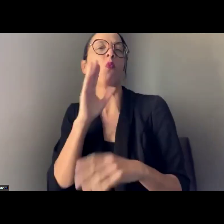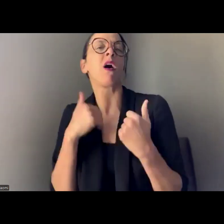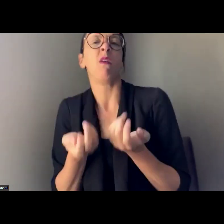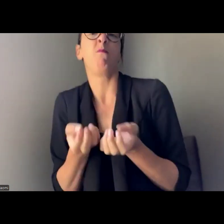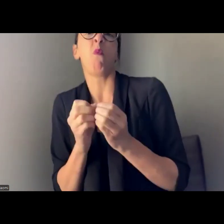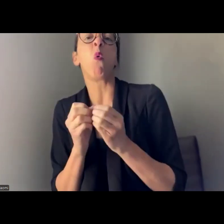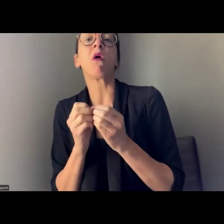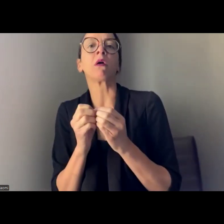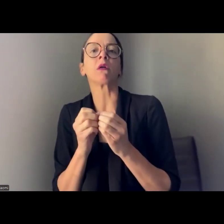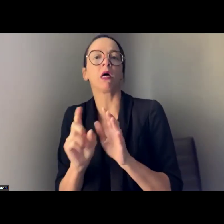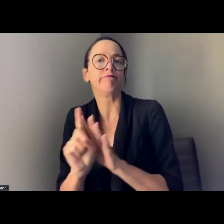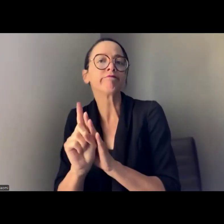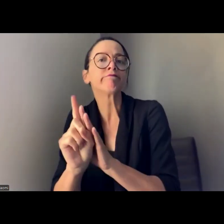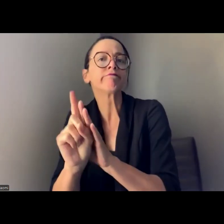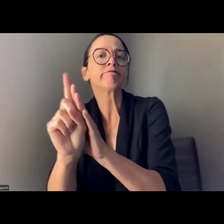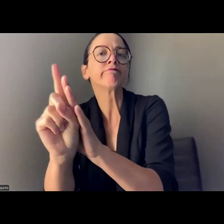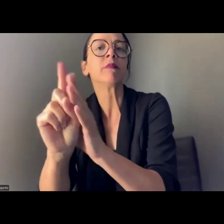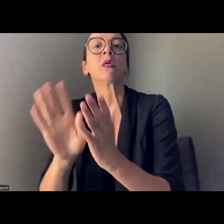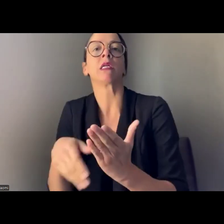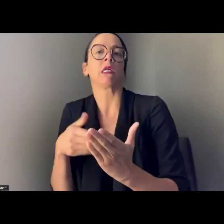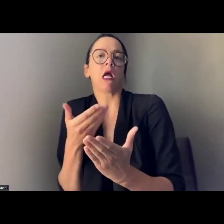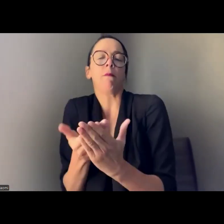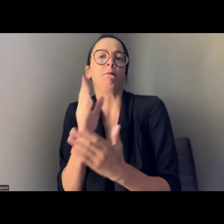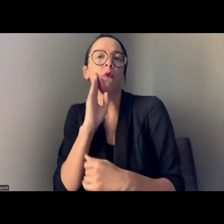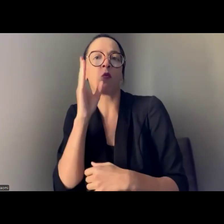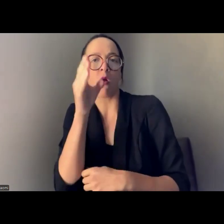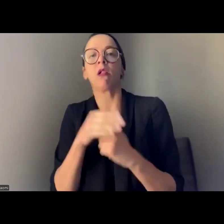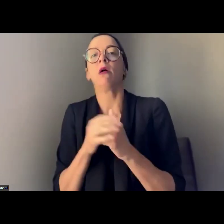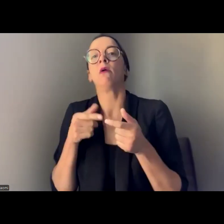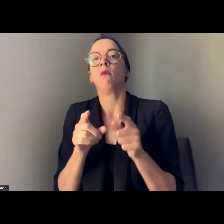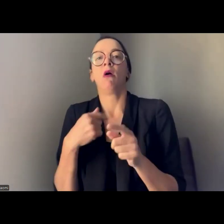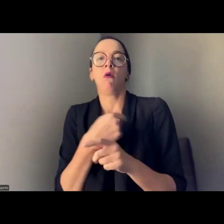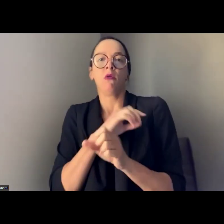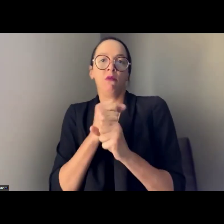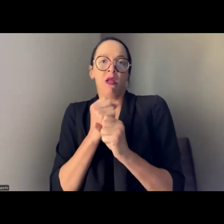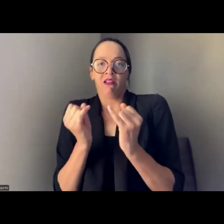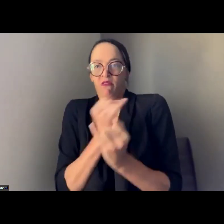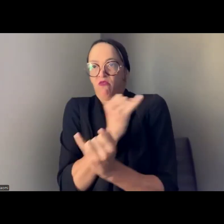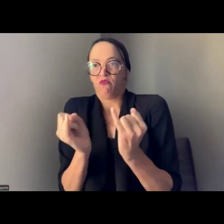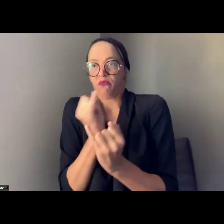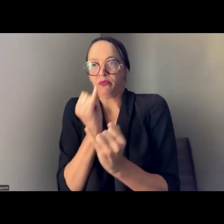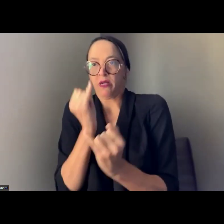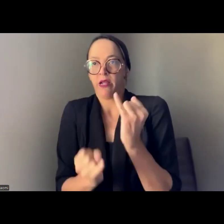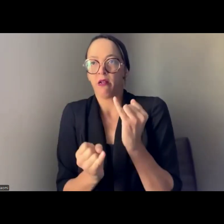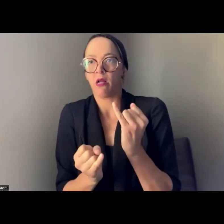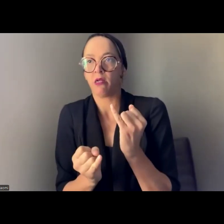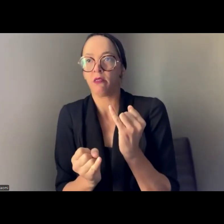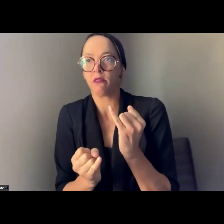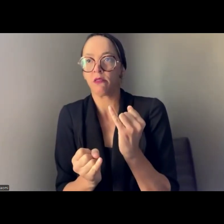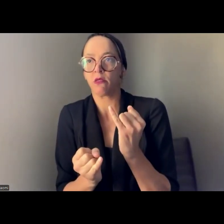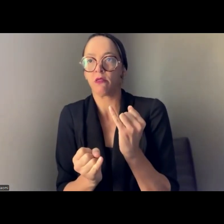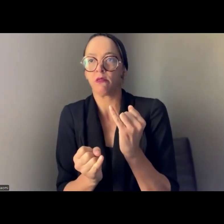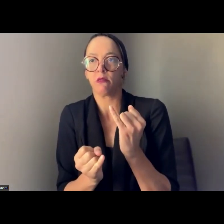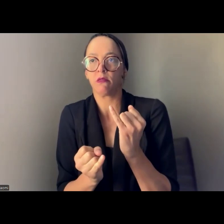finalize more of these details, to come back to the committee and maybe include Maya so that we could respond accordingly. Thank